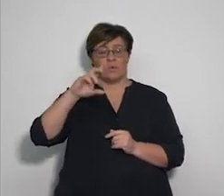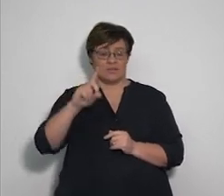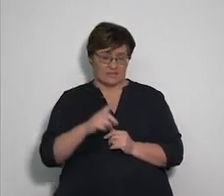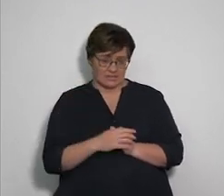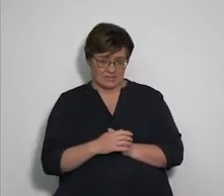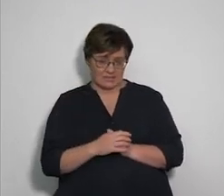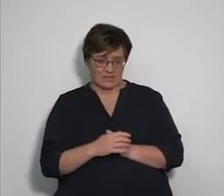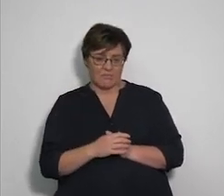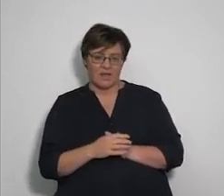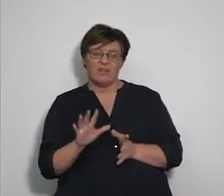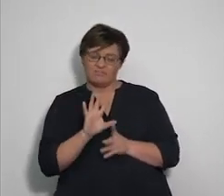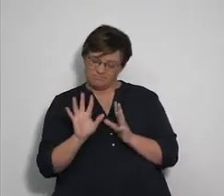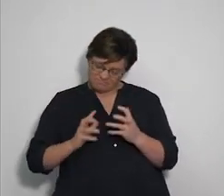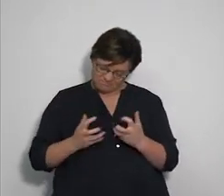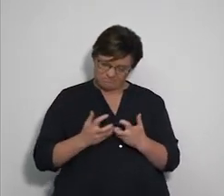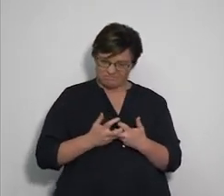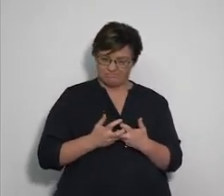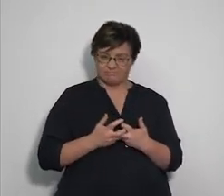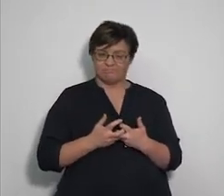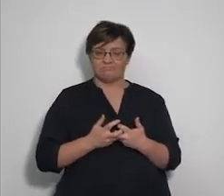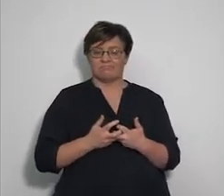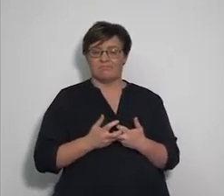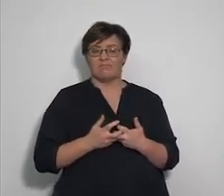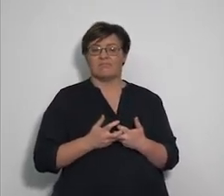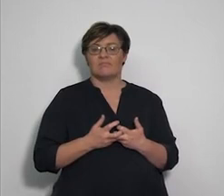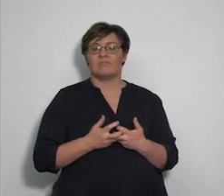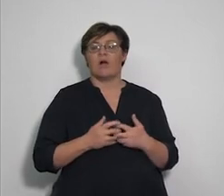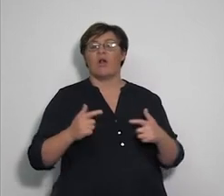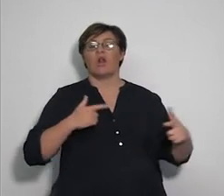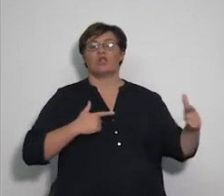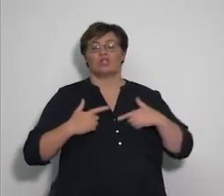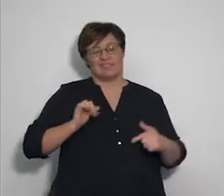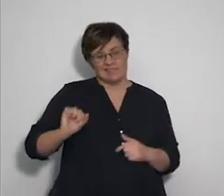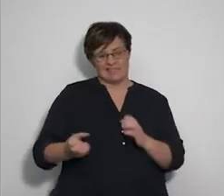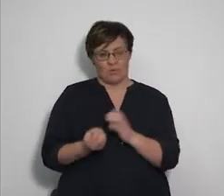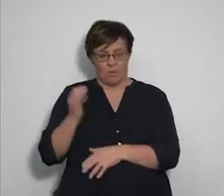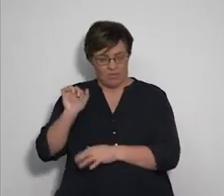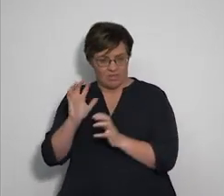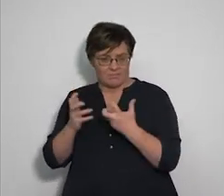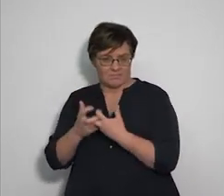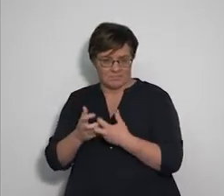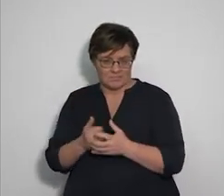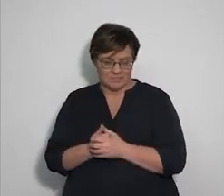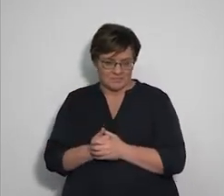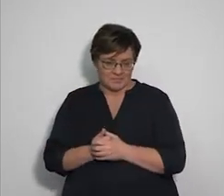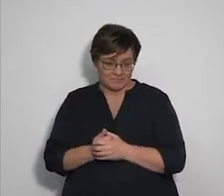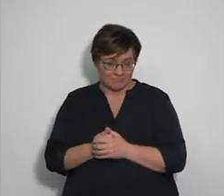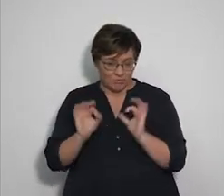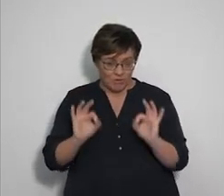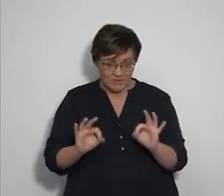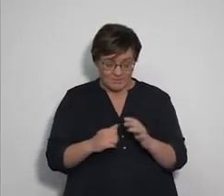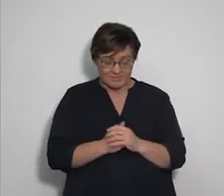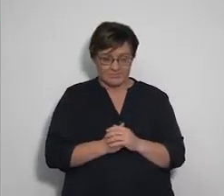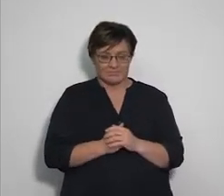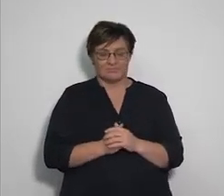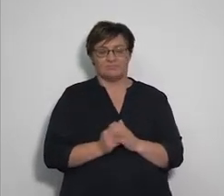and that is characteristic then of logistic growth. All right,